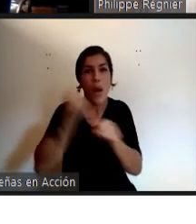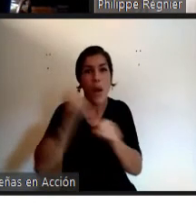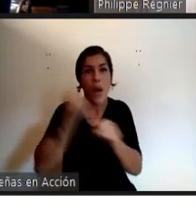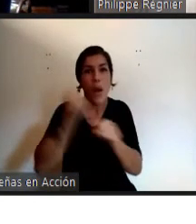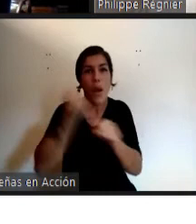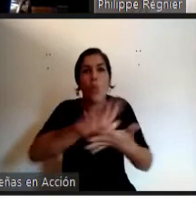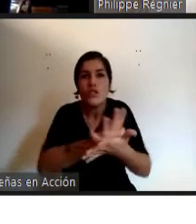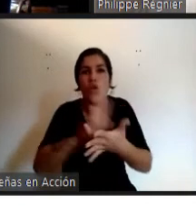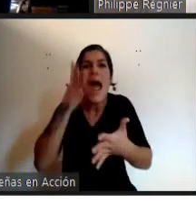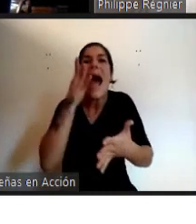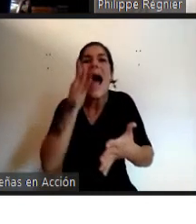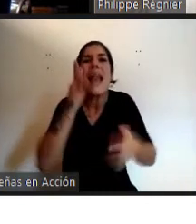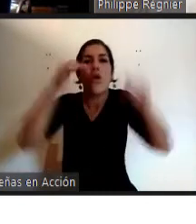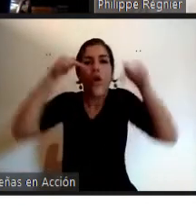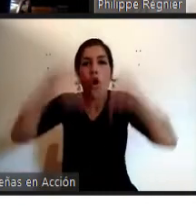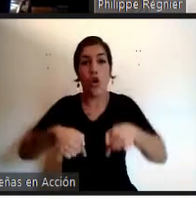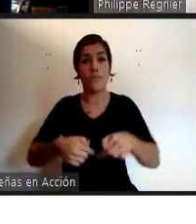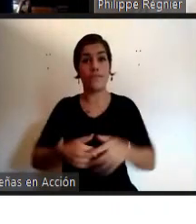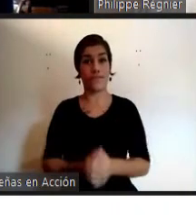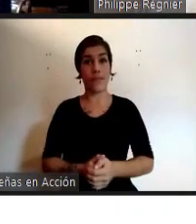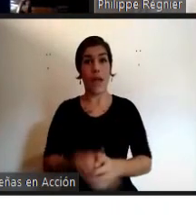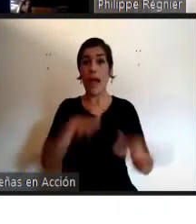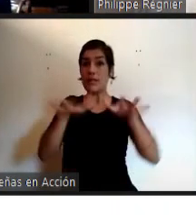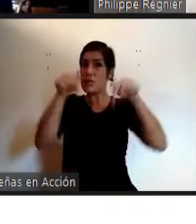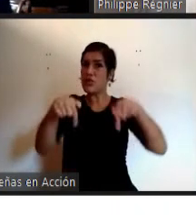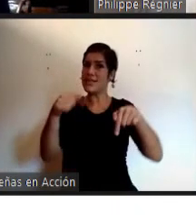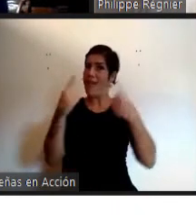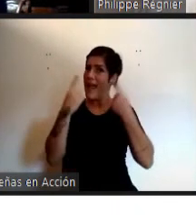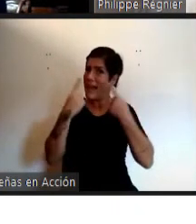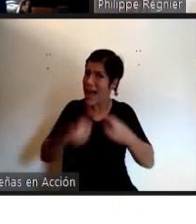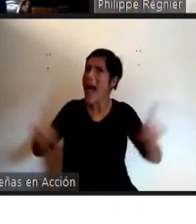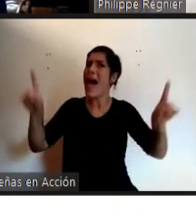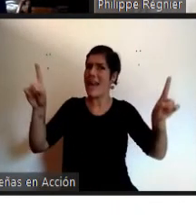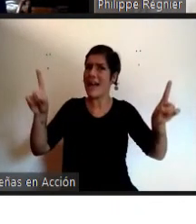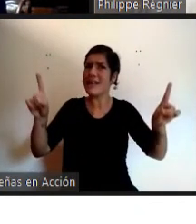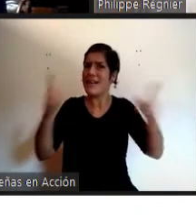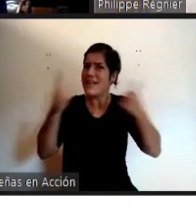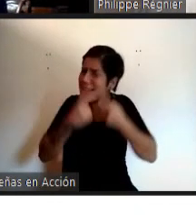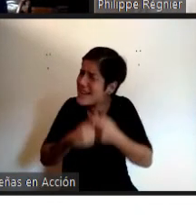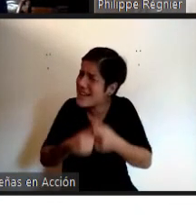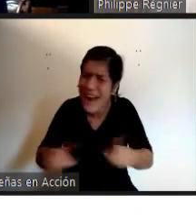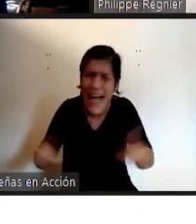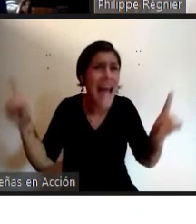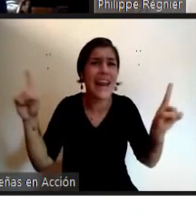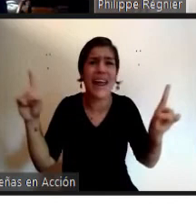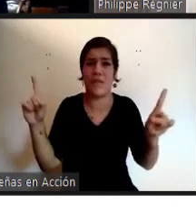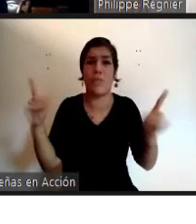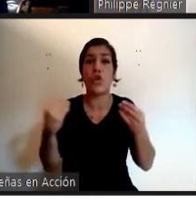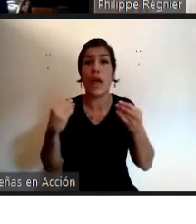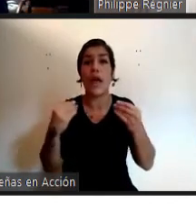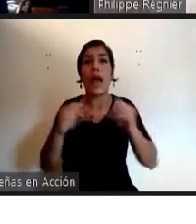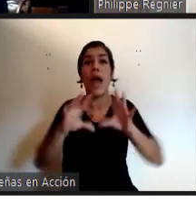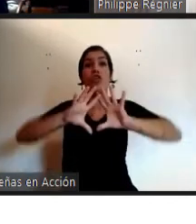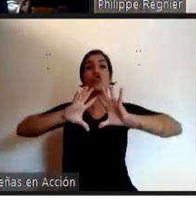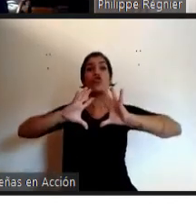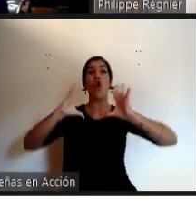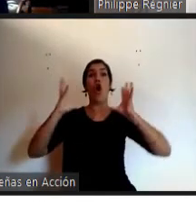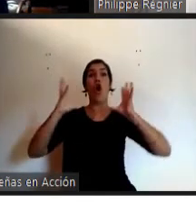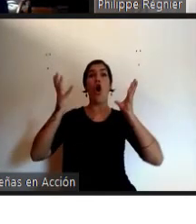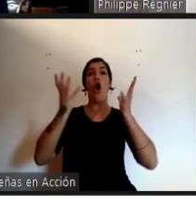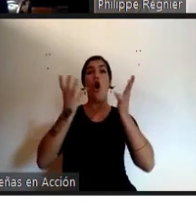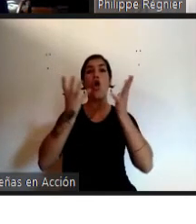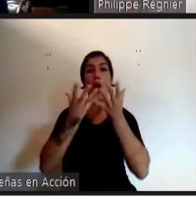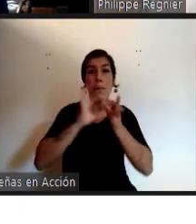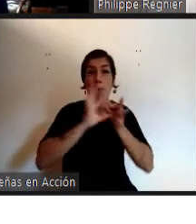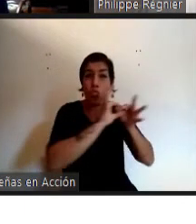we have this awkward experience. The first coordinated action that is a global one. This is what